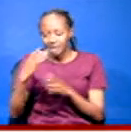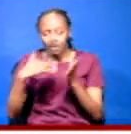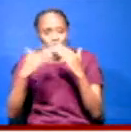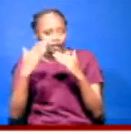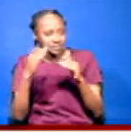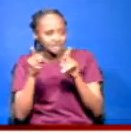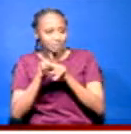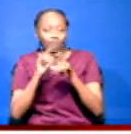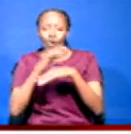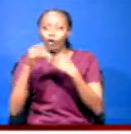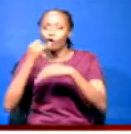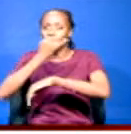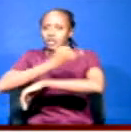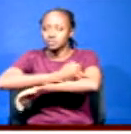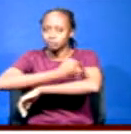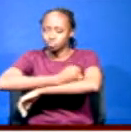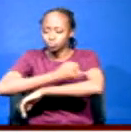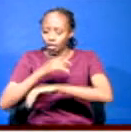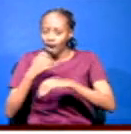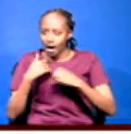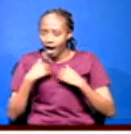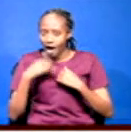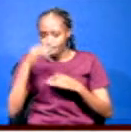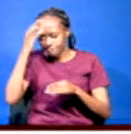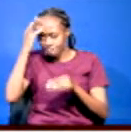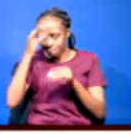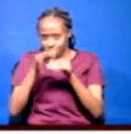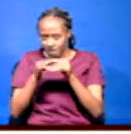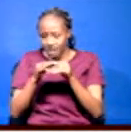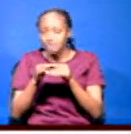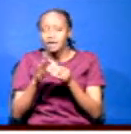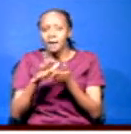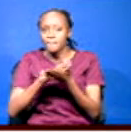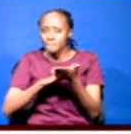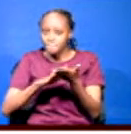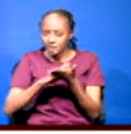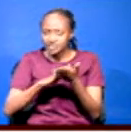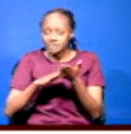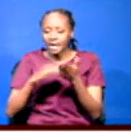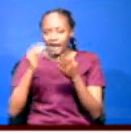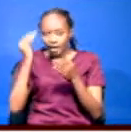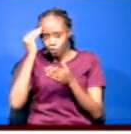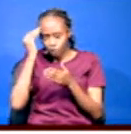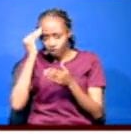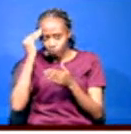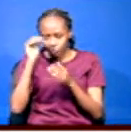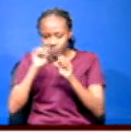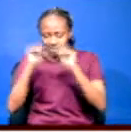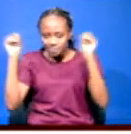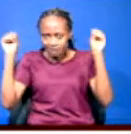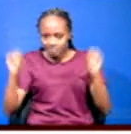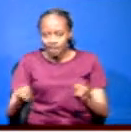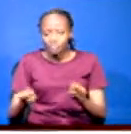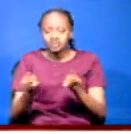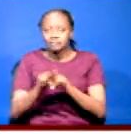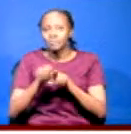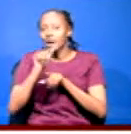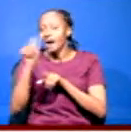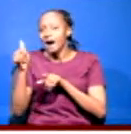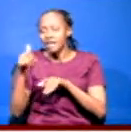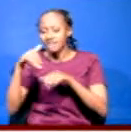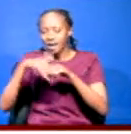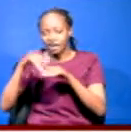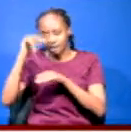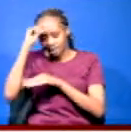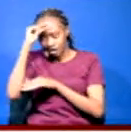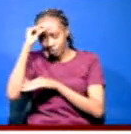collaborated with the faith-based education system, the private sector, as well as those in your government, Your Excellency.